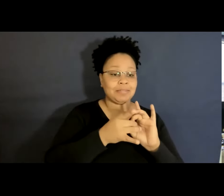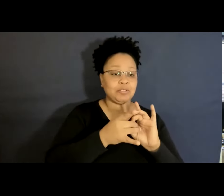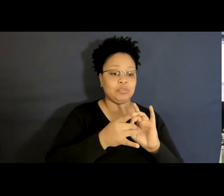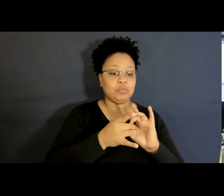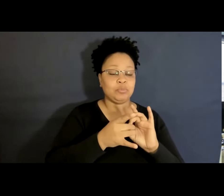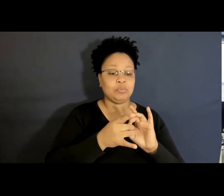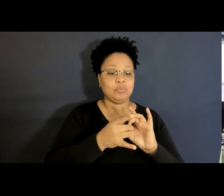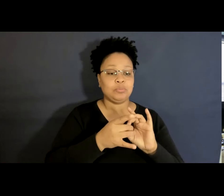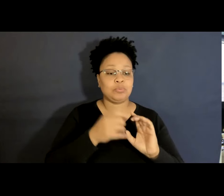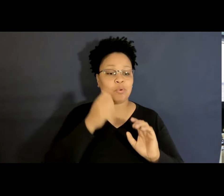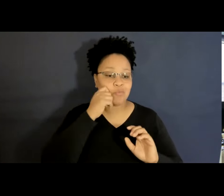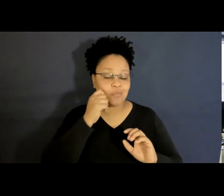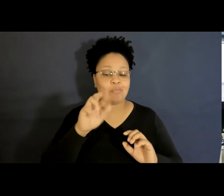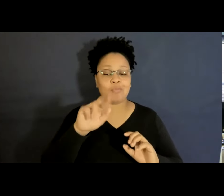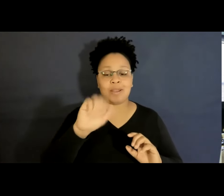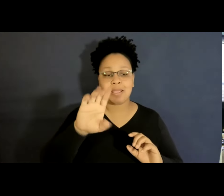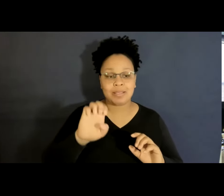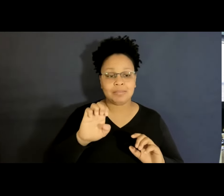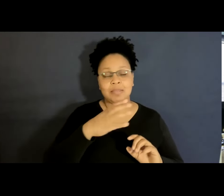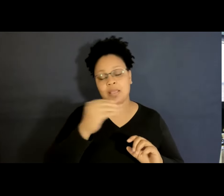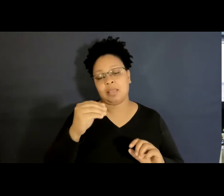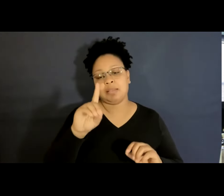and disability also.